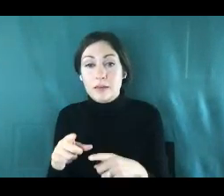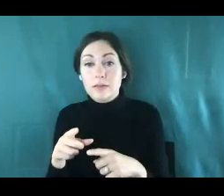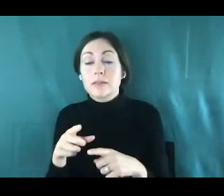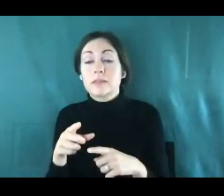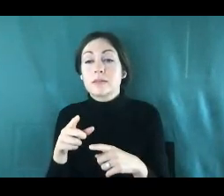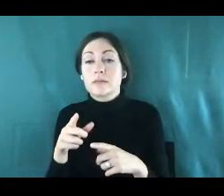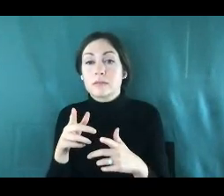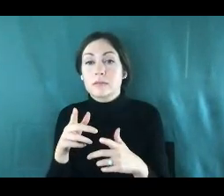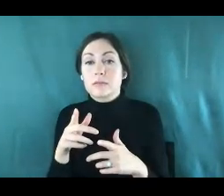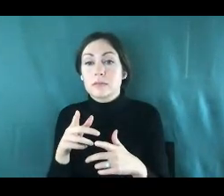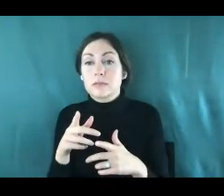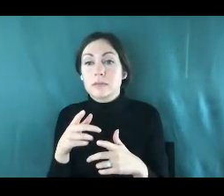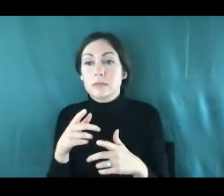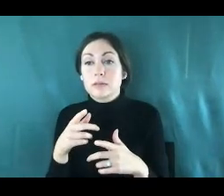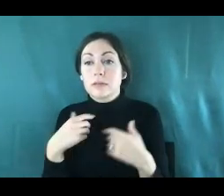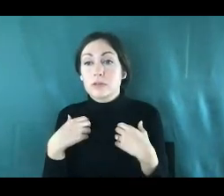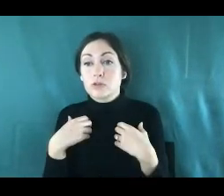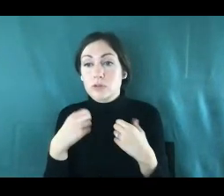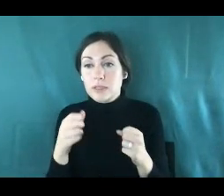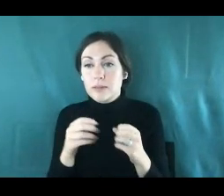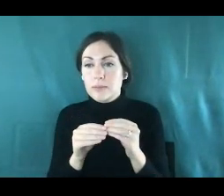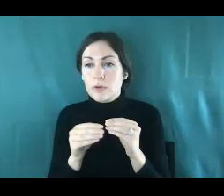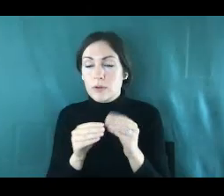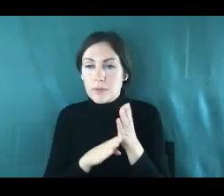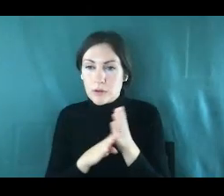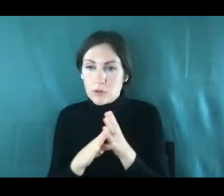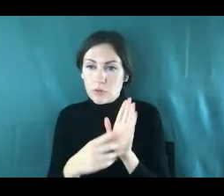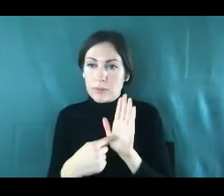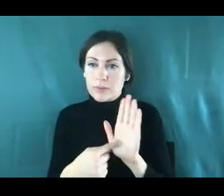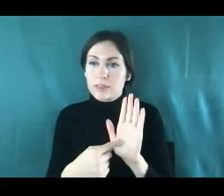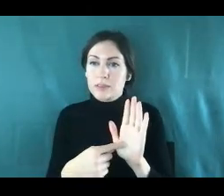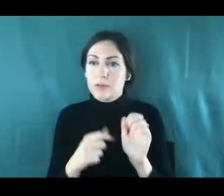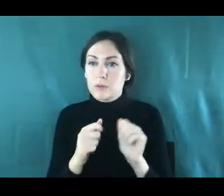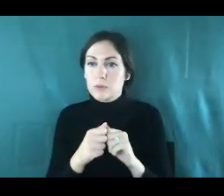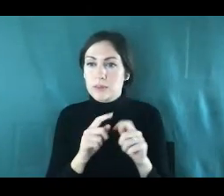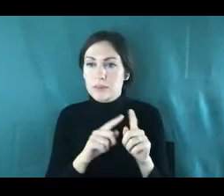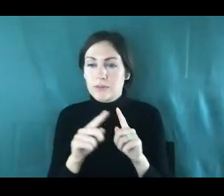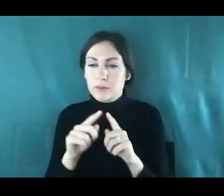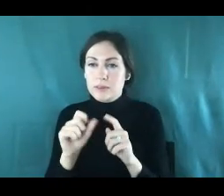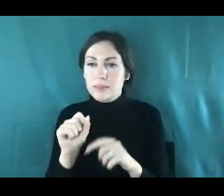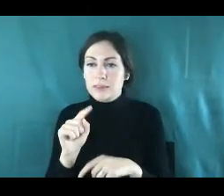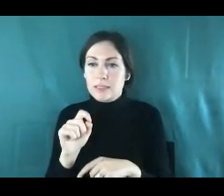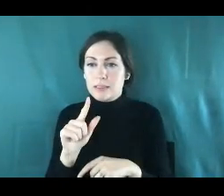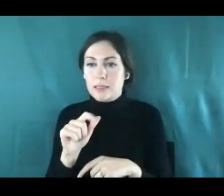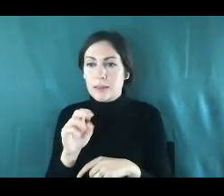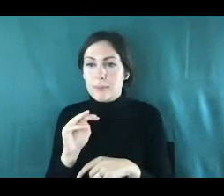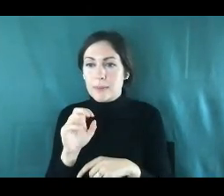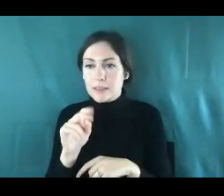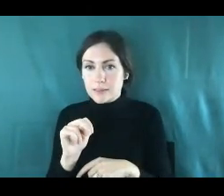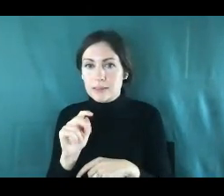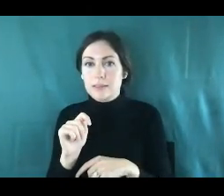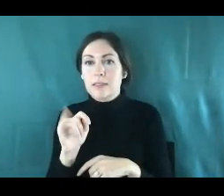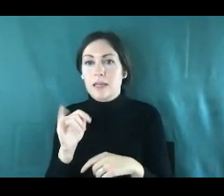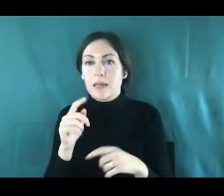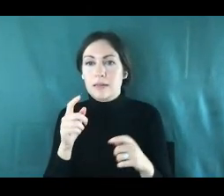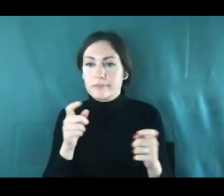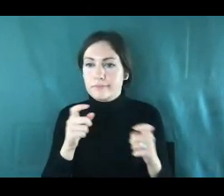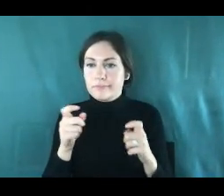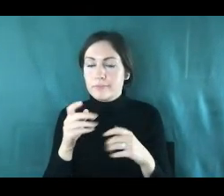included strengthening minority representation in opioid settlement governance process, and